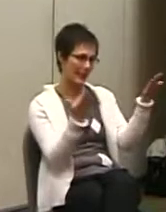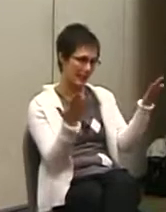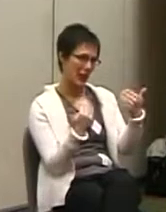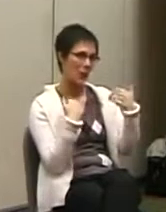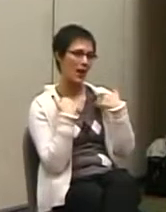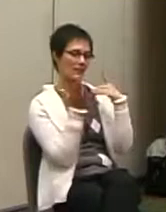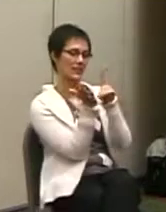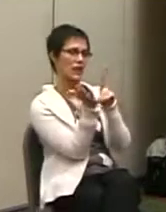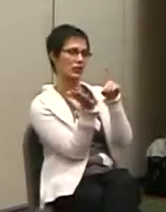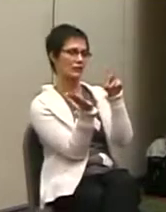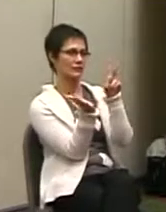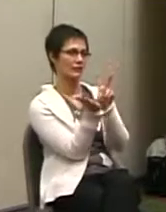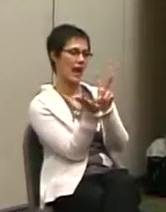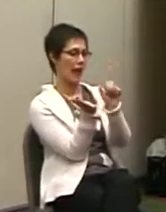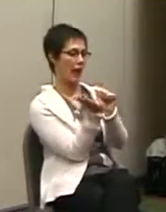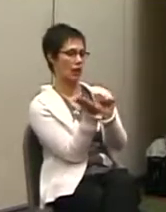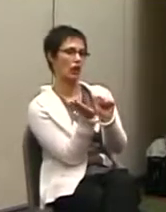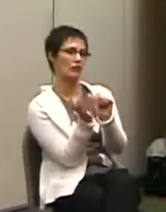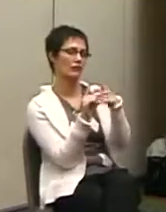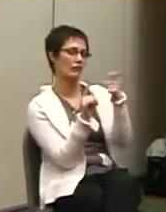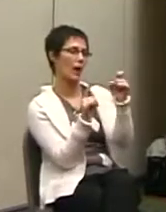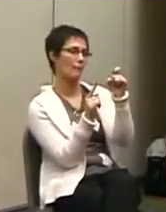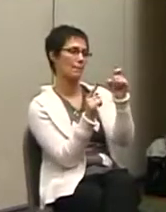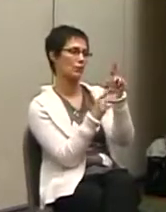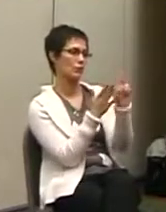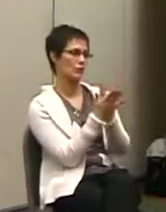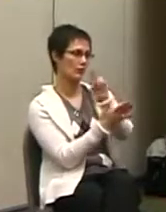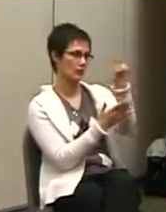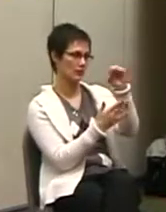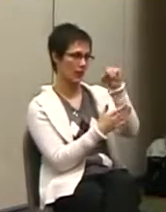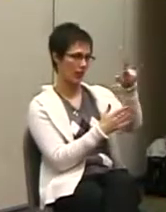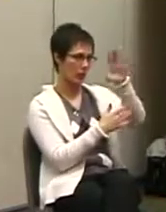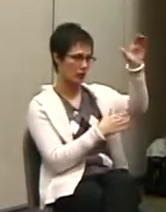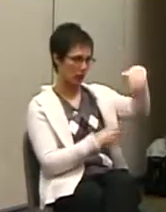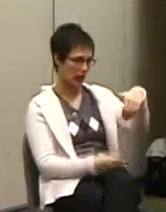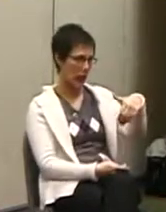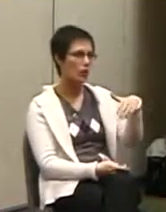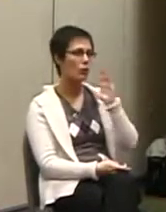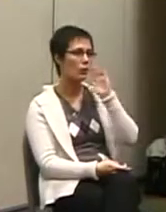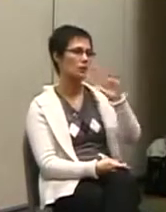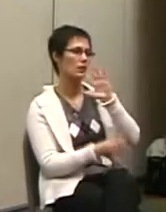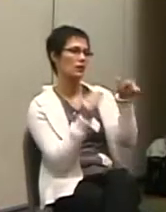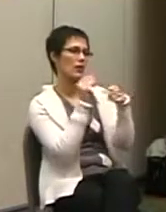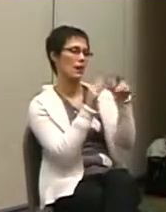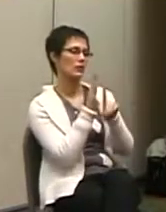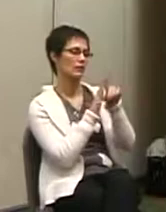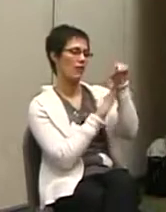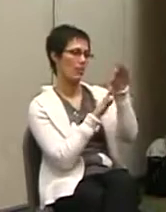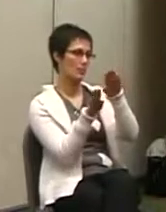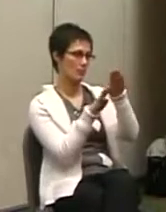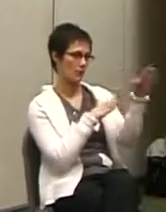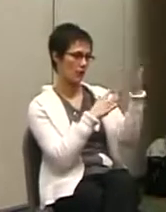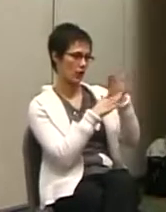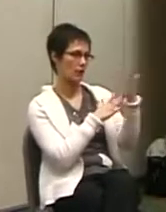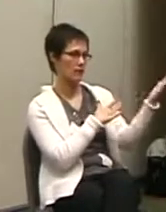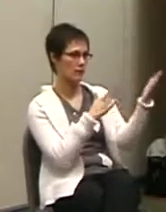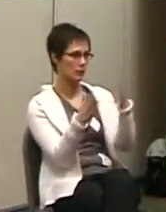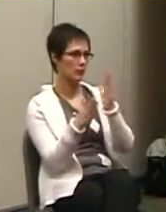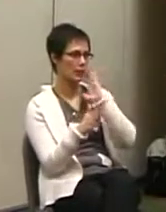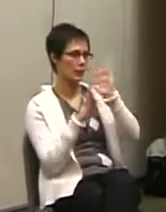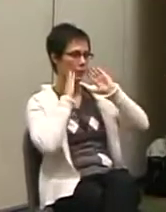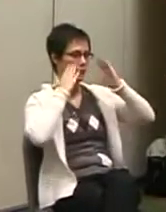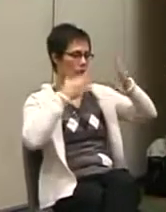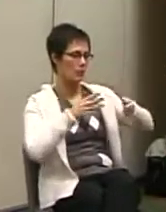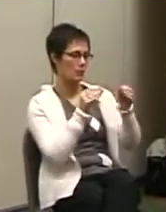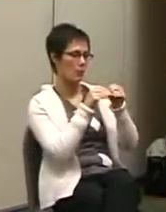Rick Van Acker from University of Illinois in Chicago, and he's going to be speaking to us about developing behavior intervention plans. We're going to be focusing a little more on